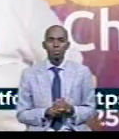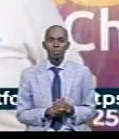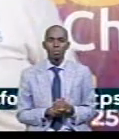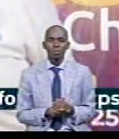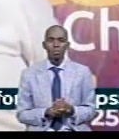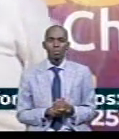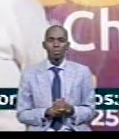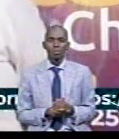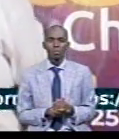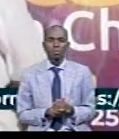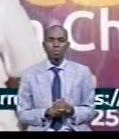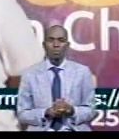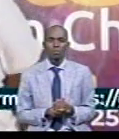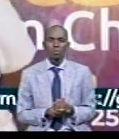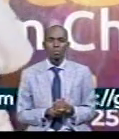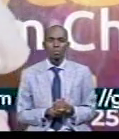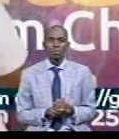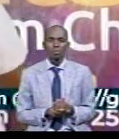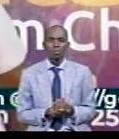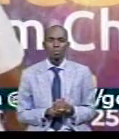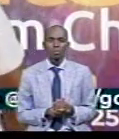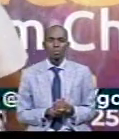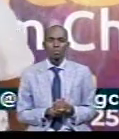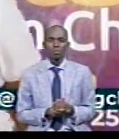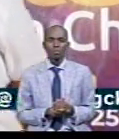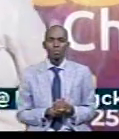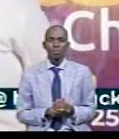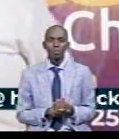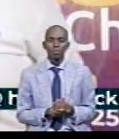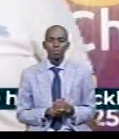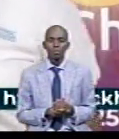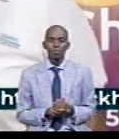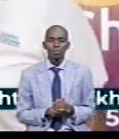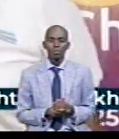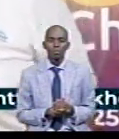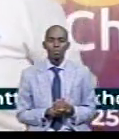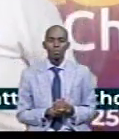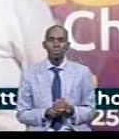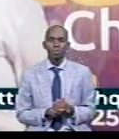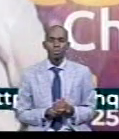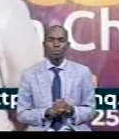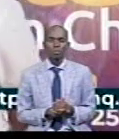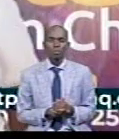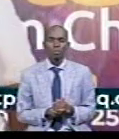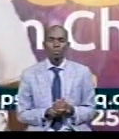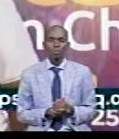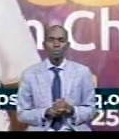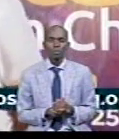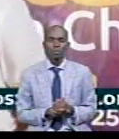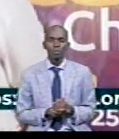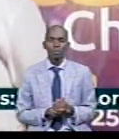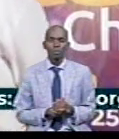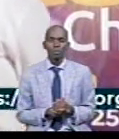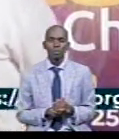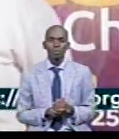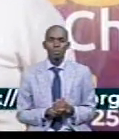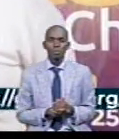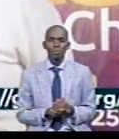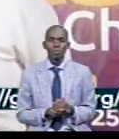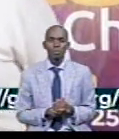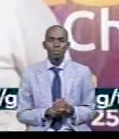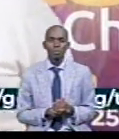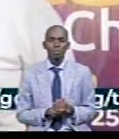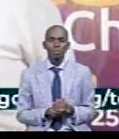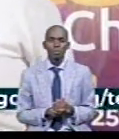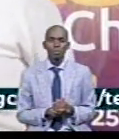me? Now, see, I don't catch amen. And I'm see. Indeed, come my pastor, I'm born fire. Or, and